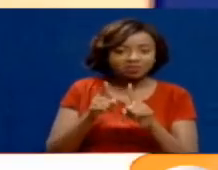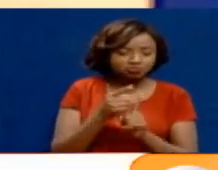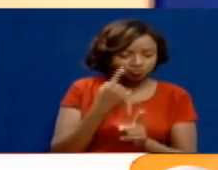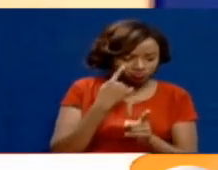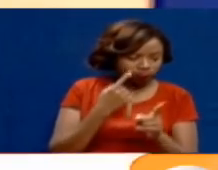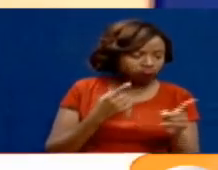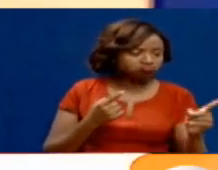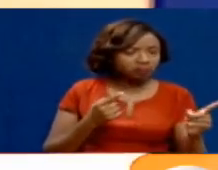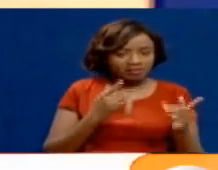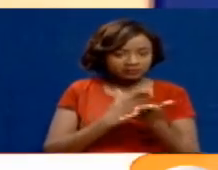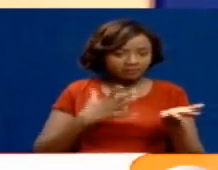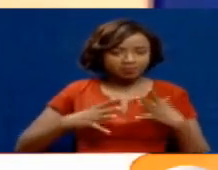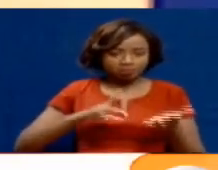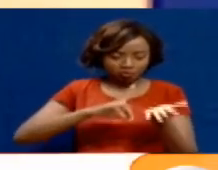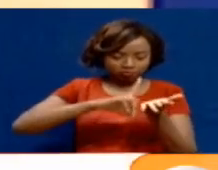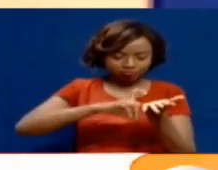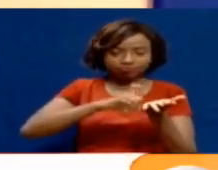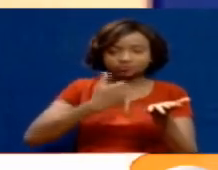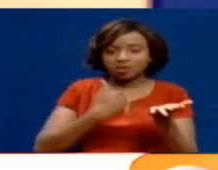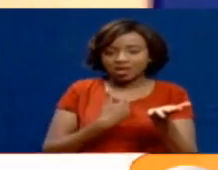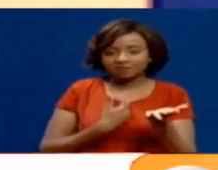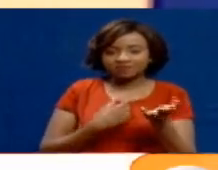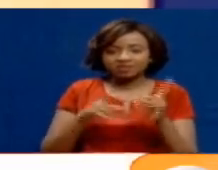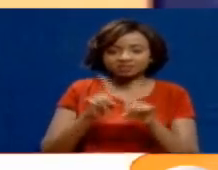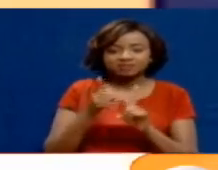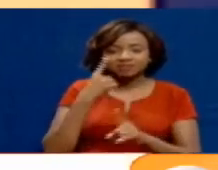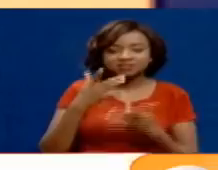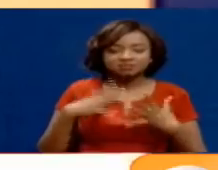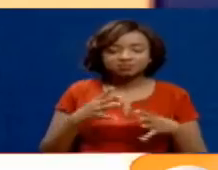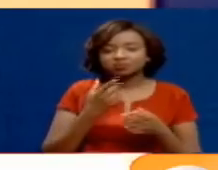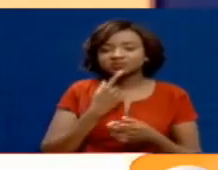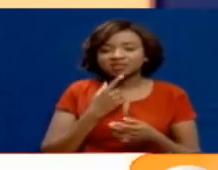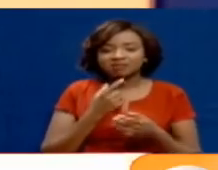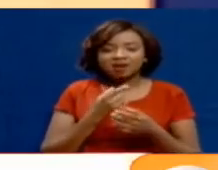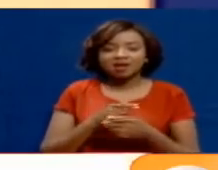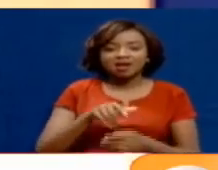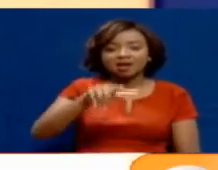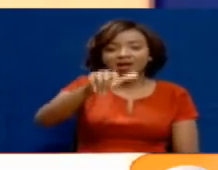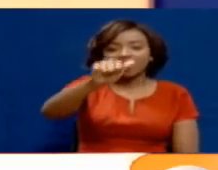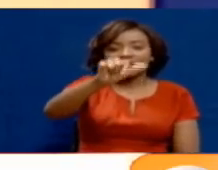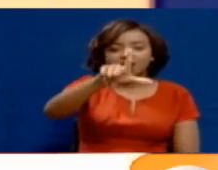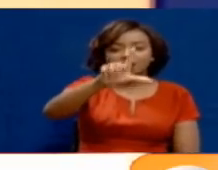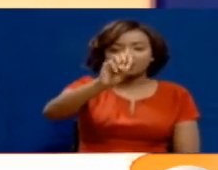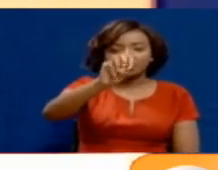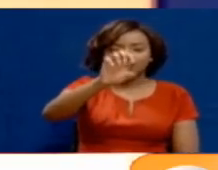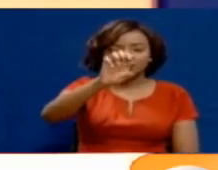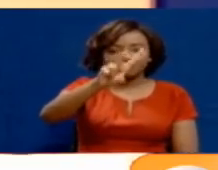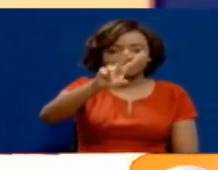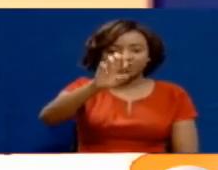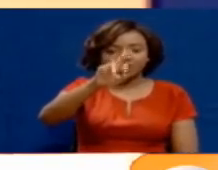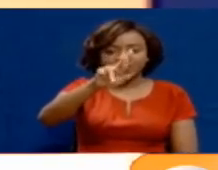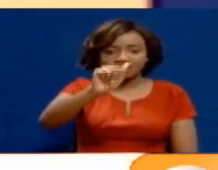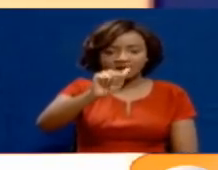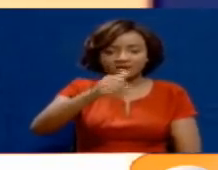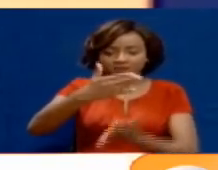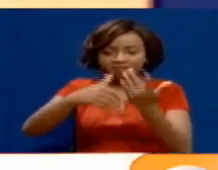see sanitizer being an option. I've seen individuals talk about mixing aloe vera and surgical spirit. Yes. Making all